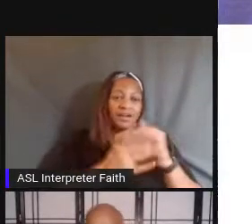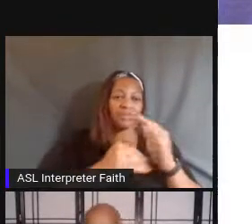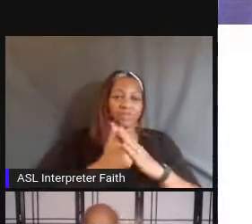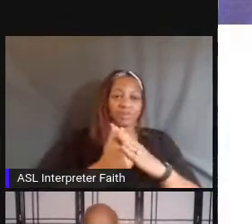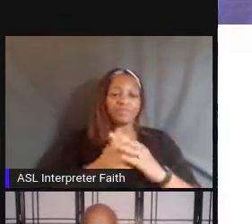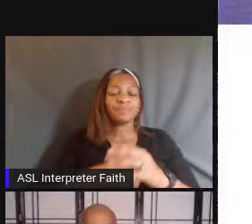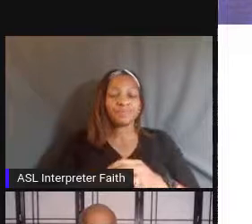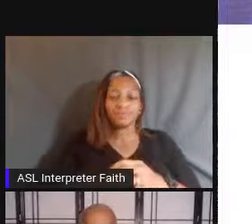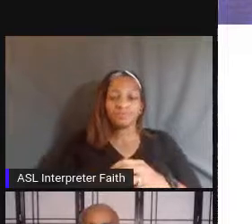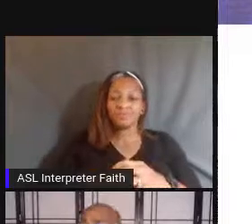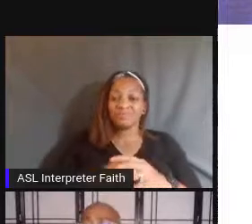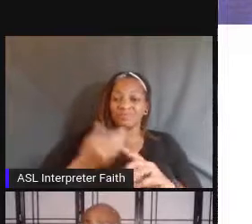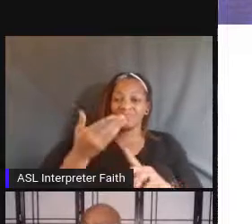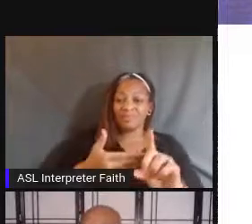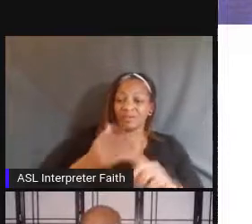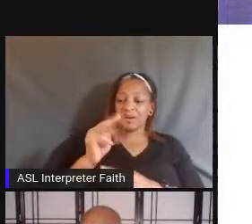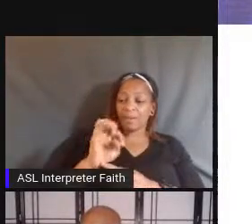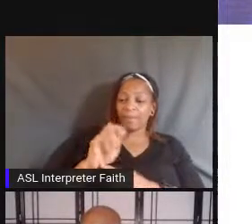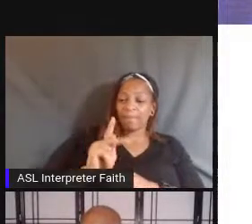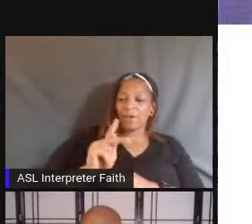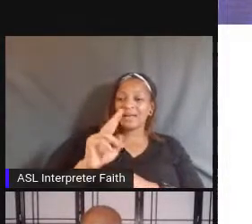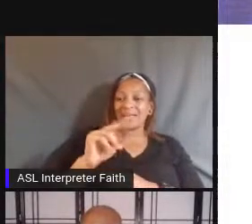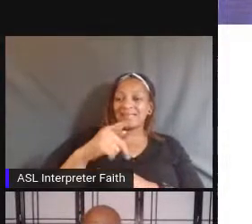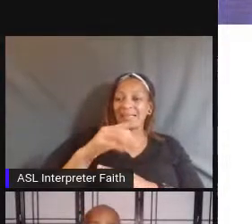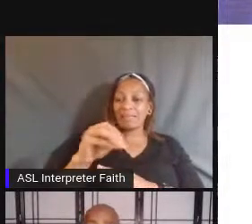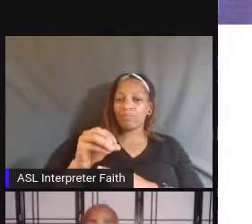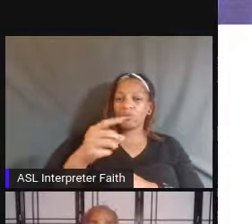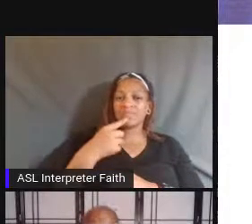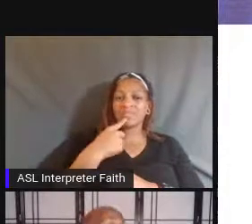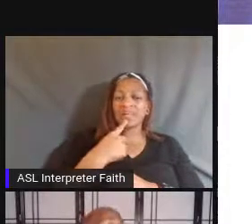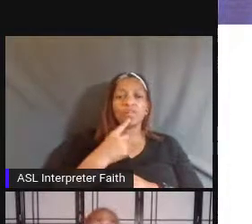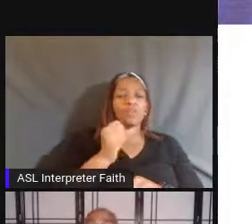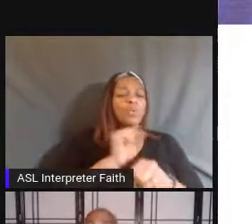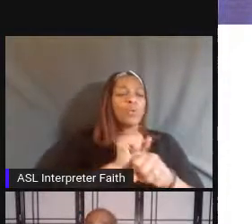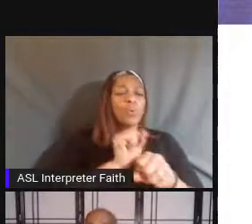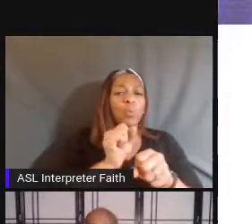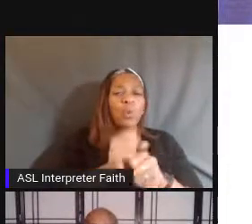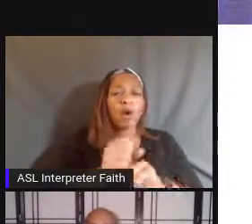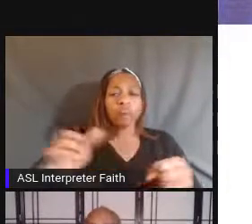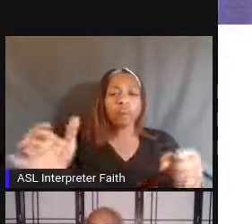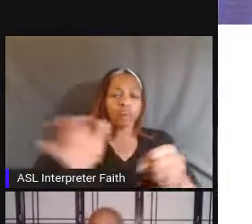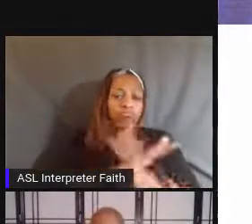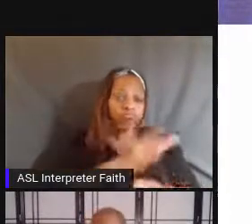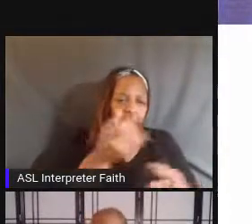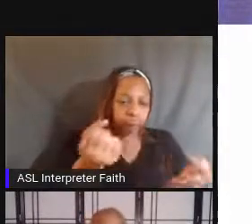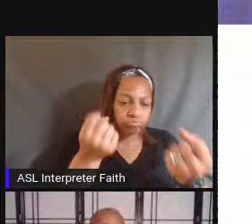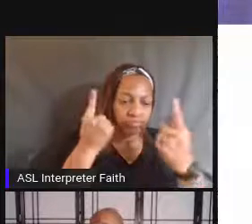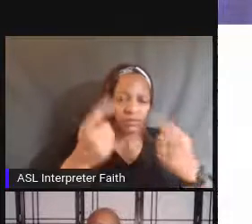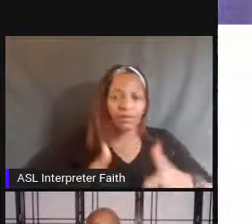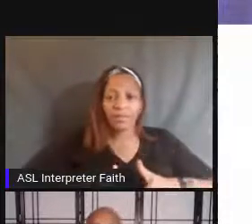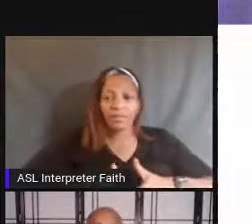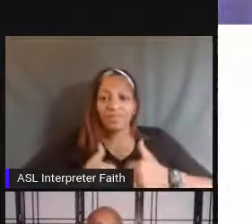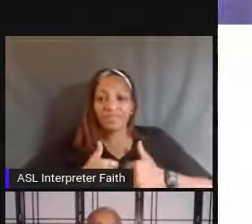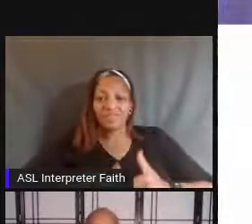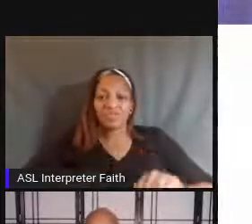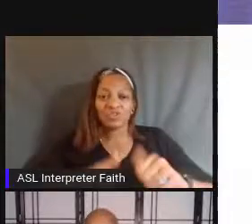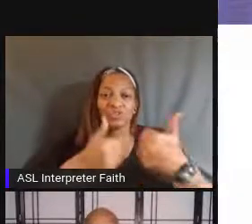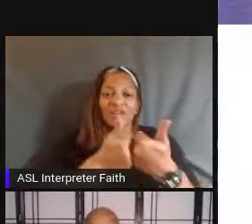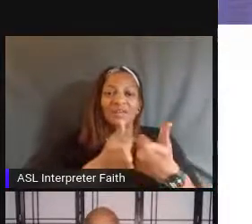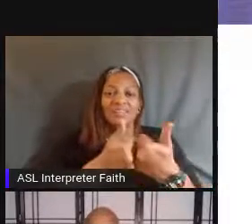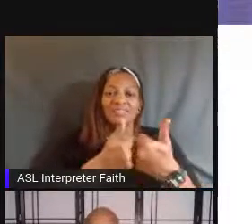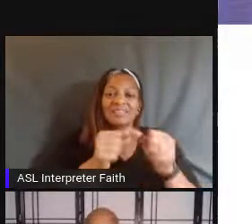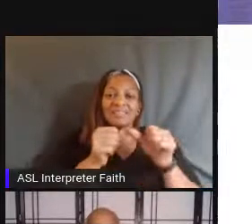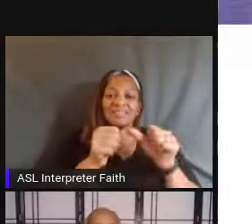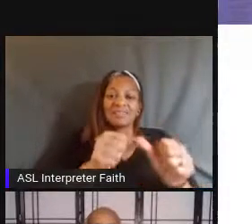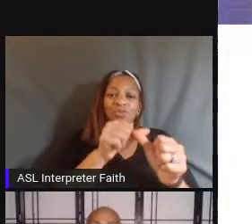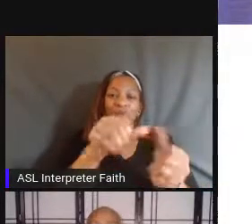Mark Nepo says, the task of being fully alive challenges us to stay in the